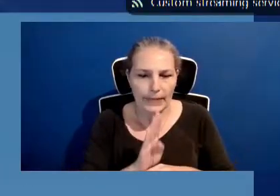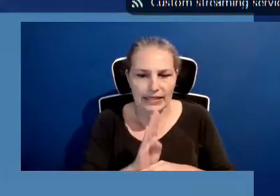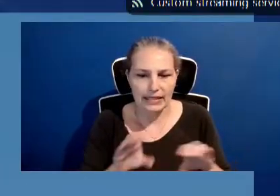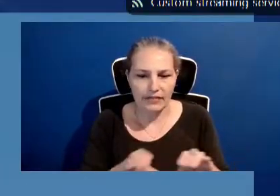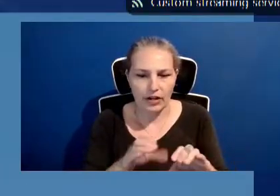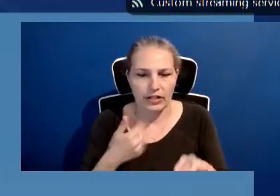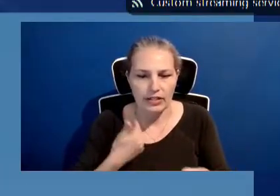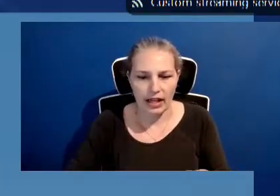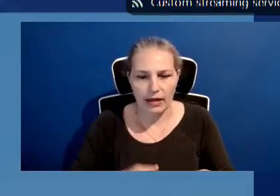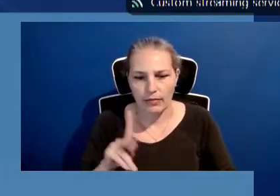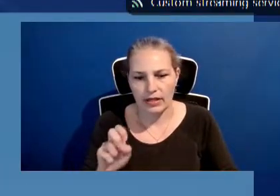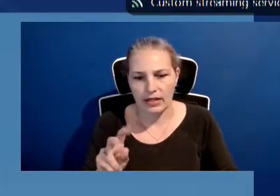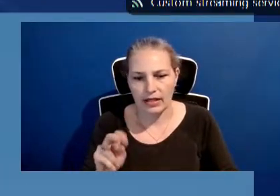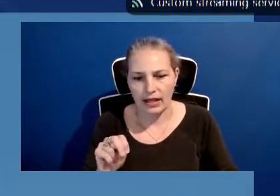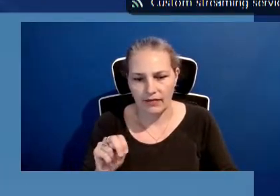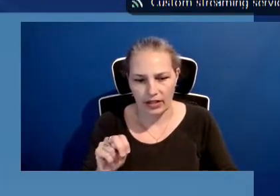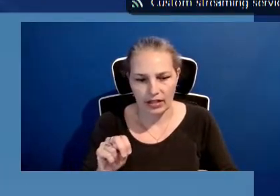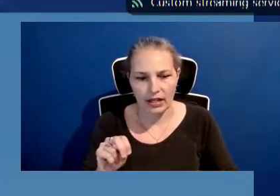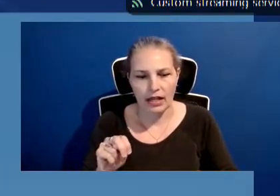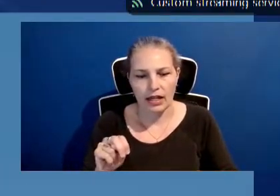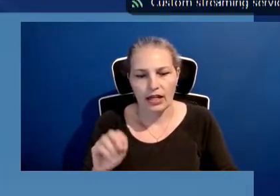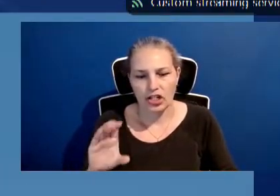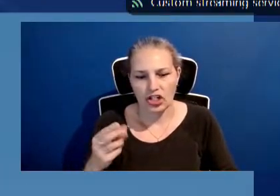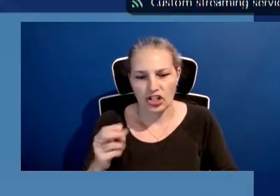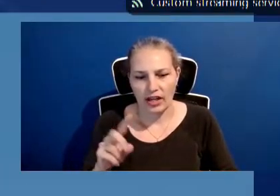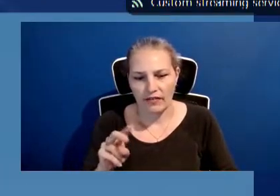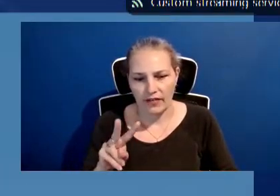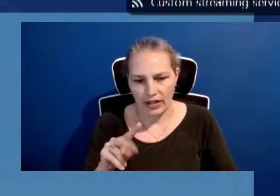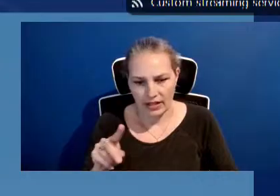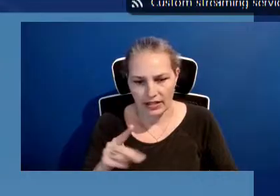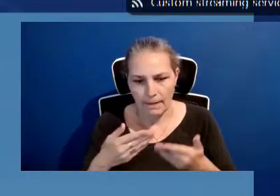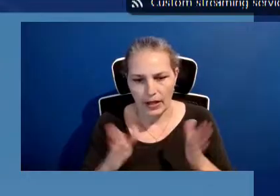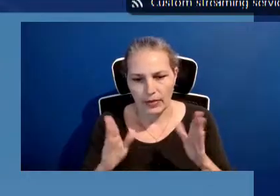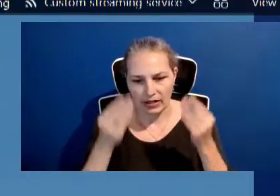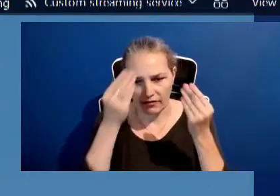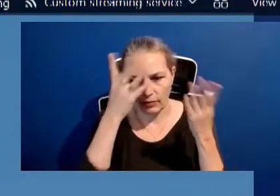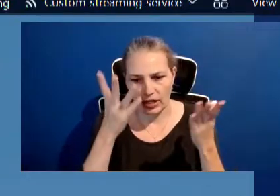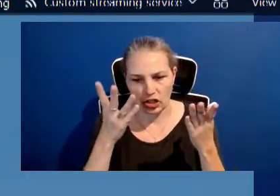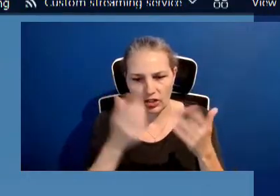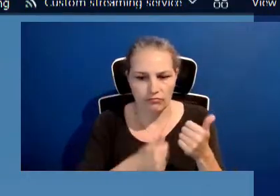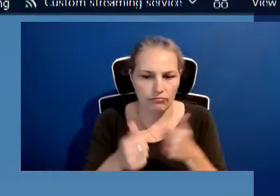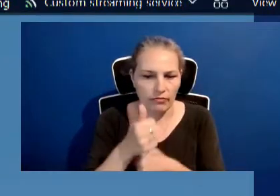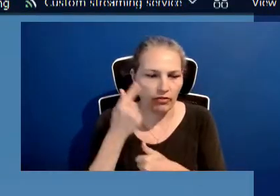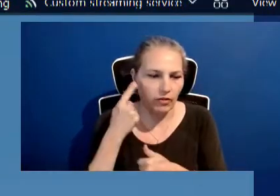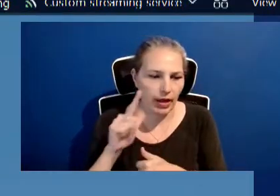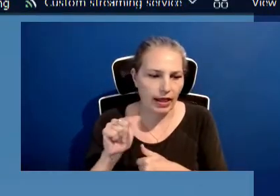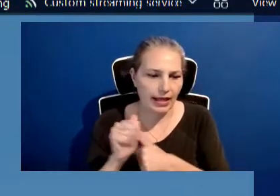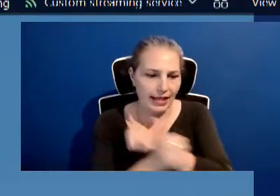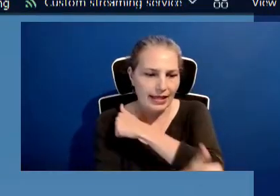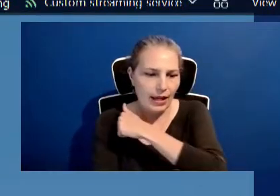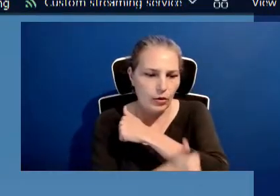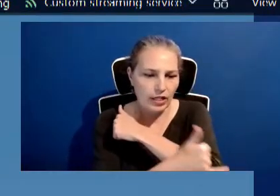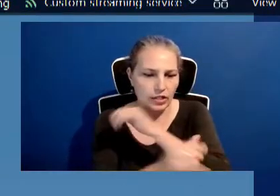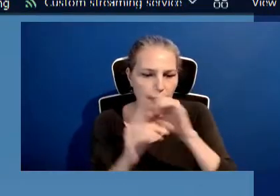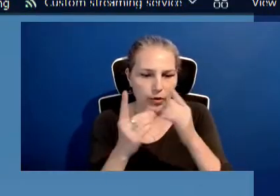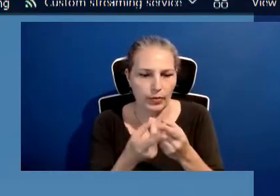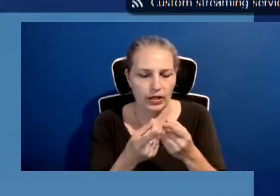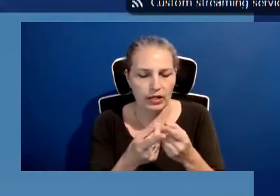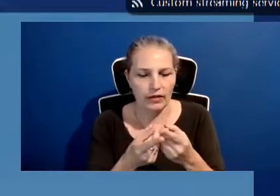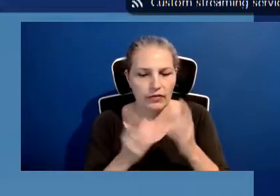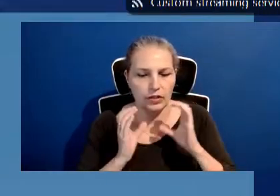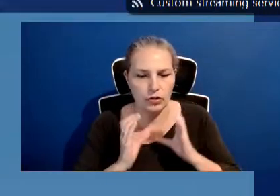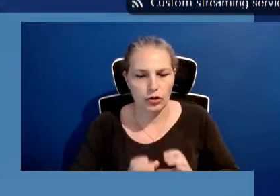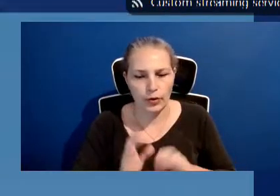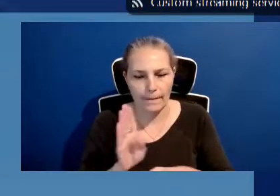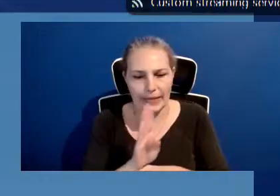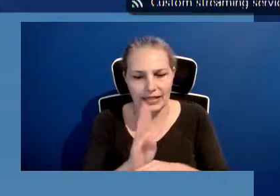Chavez, Public Information Officer for the LA County Department of Consumer and Business Affairs. I'm glad to give you a brief update about price gouging